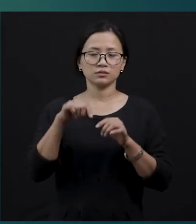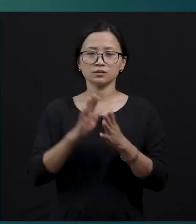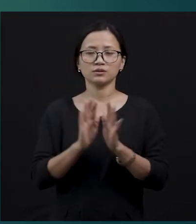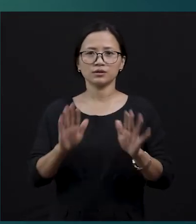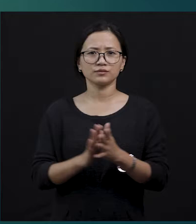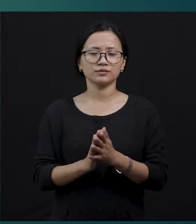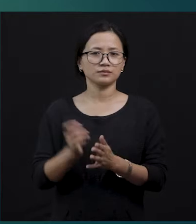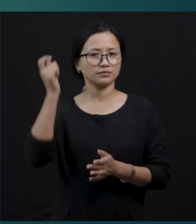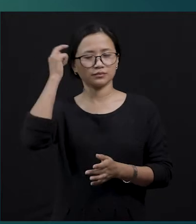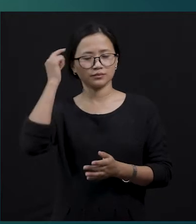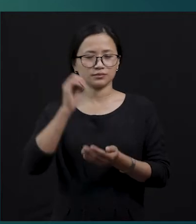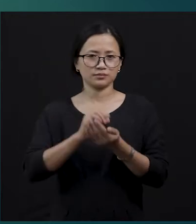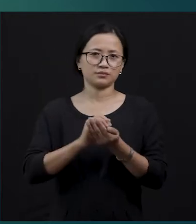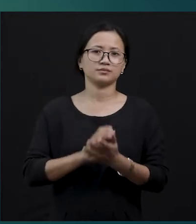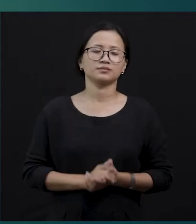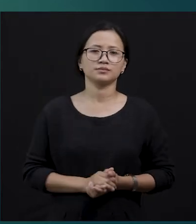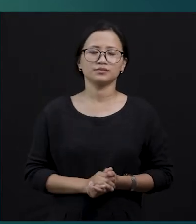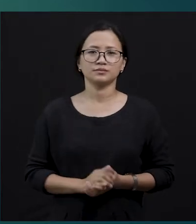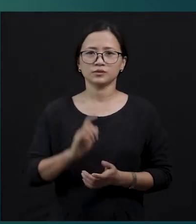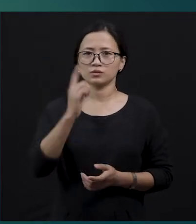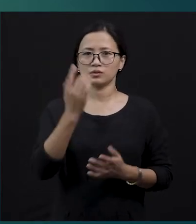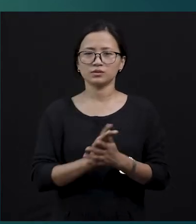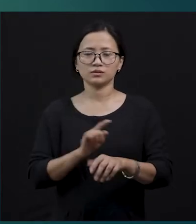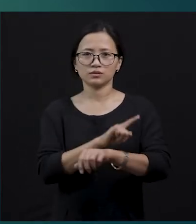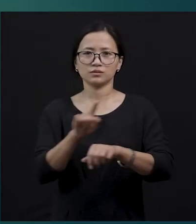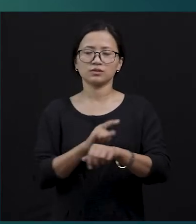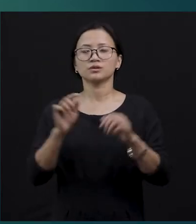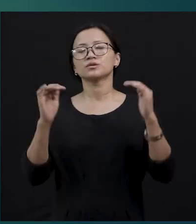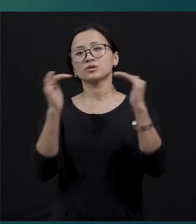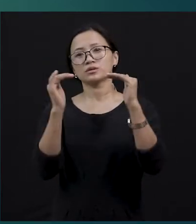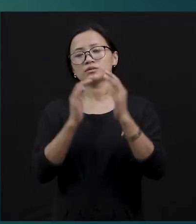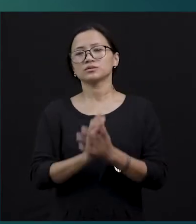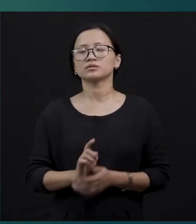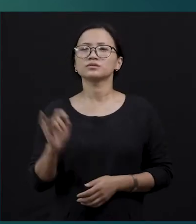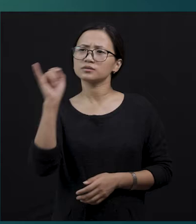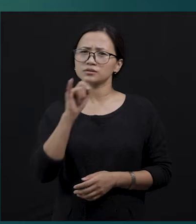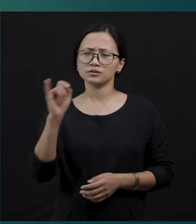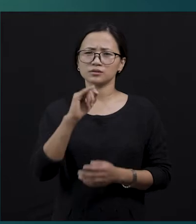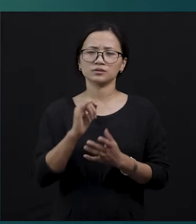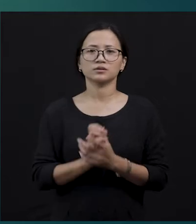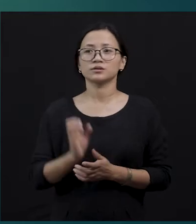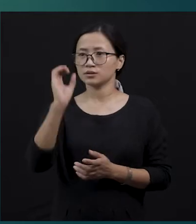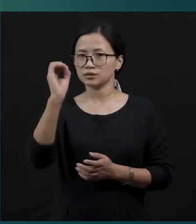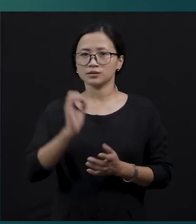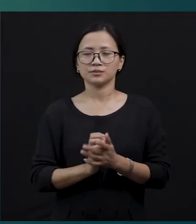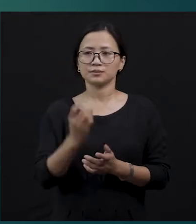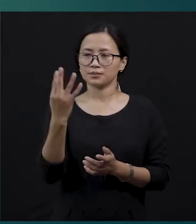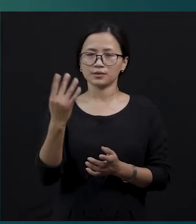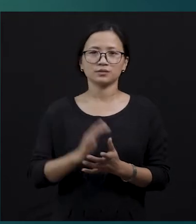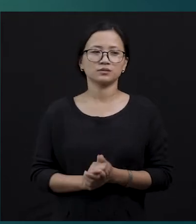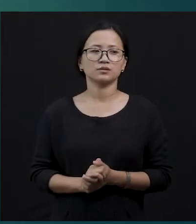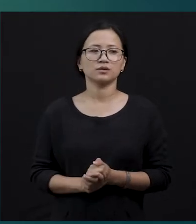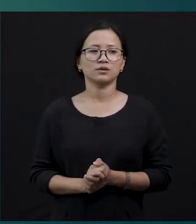to stick to your mind that 1 hour is equal to 60 minutes. So by using that formula, we are going to solve